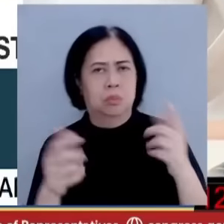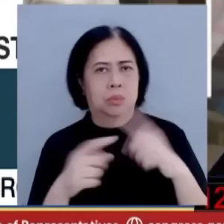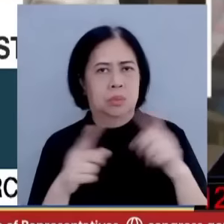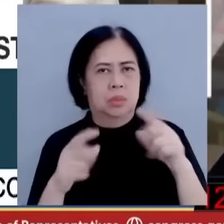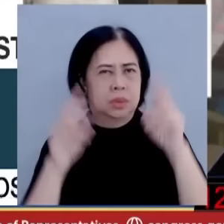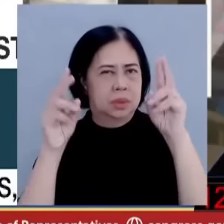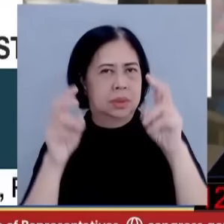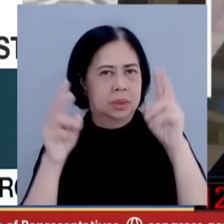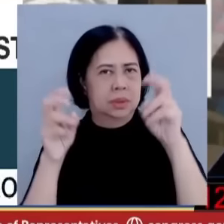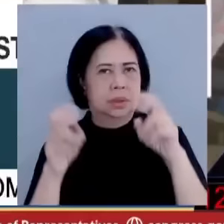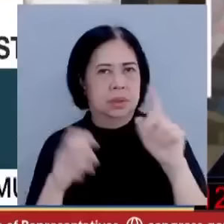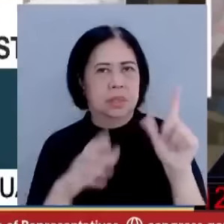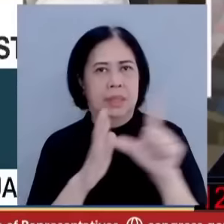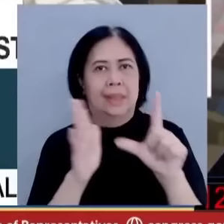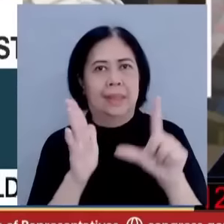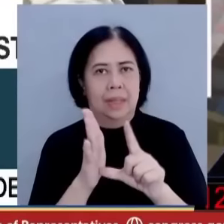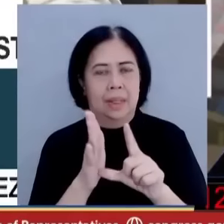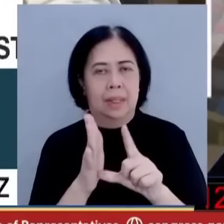the legal